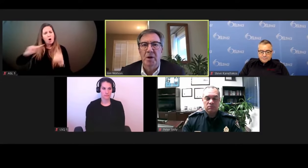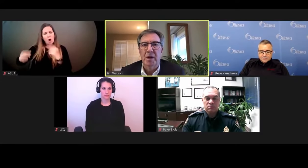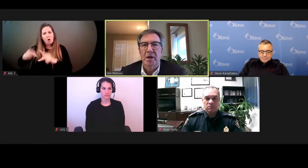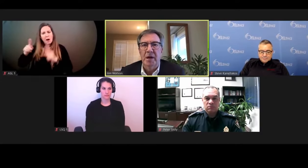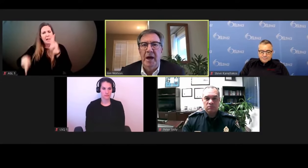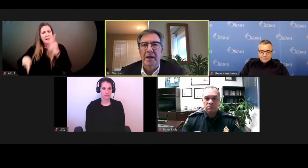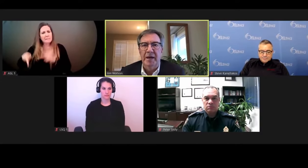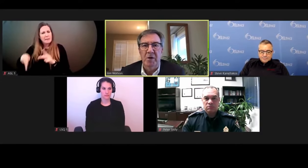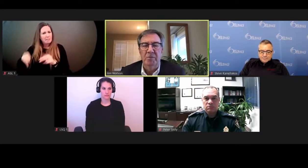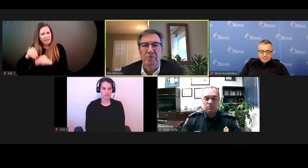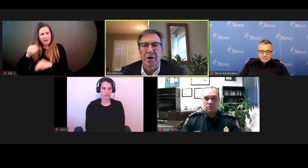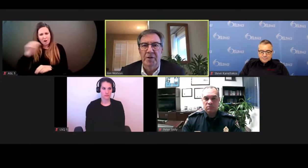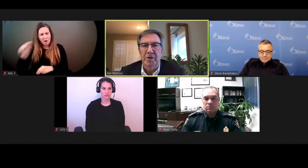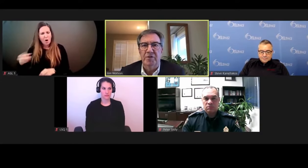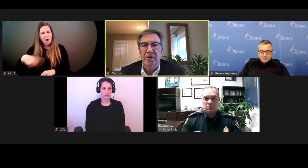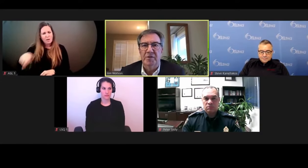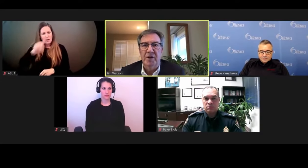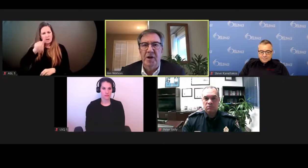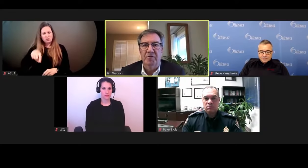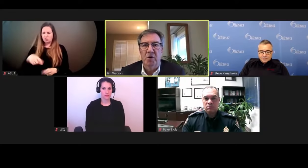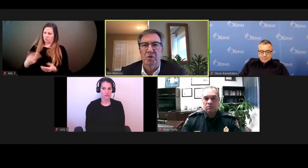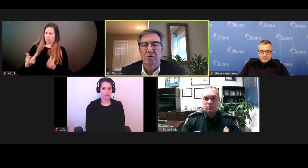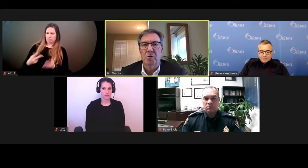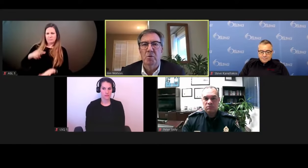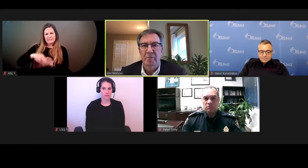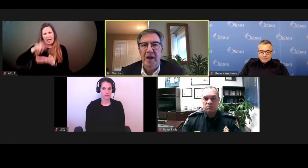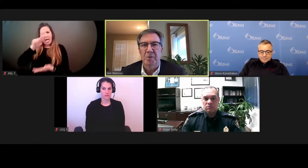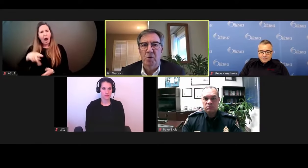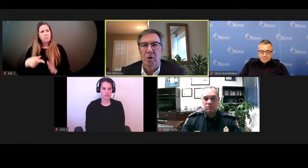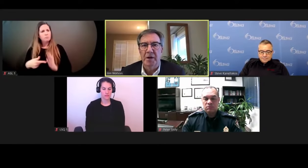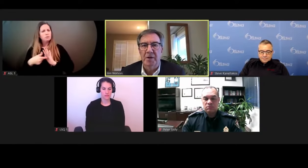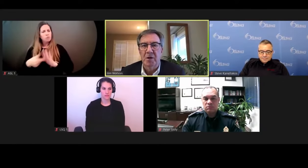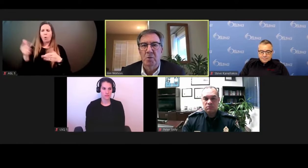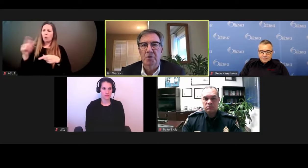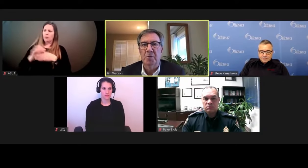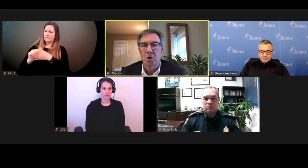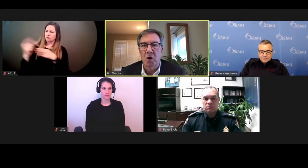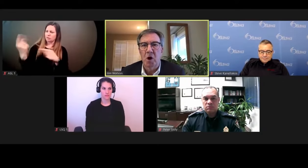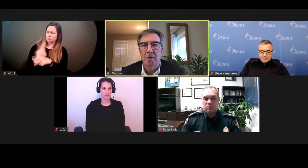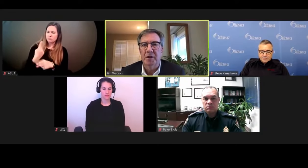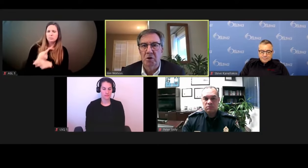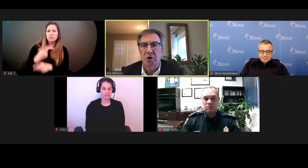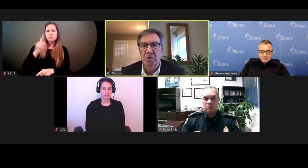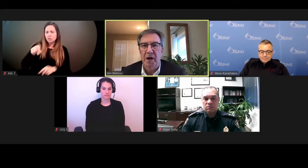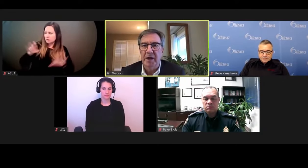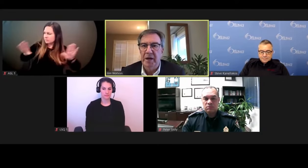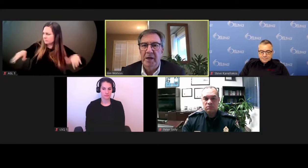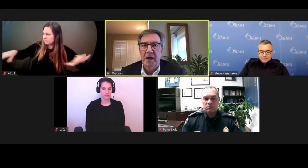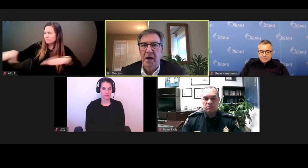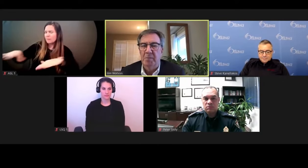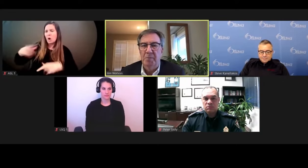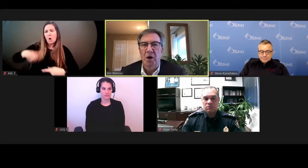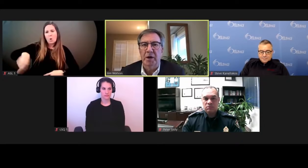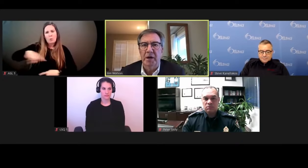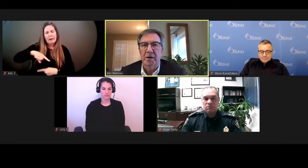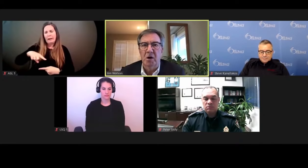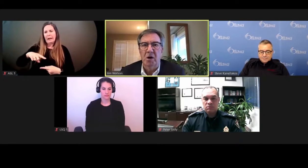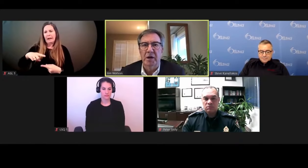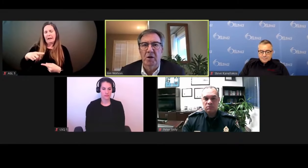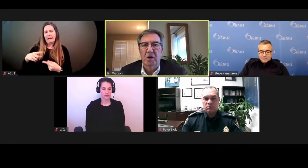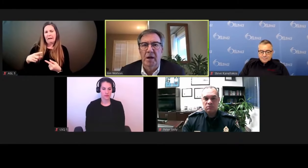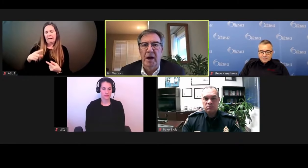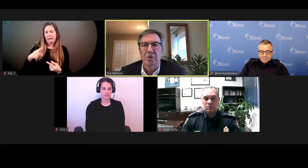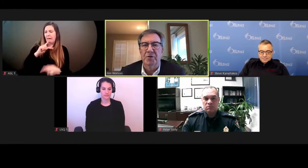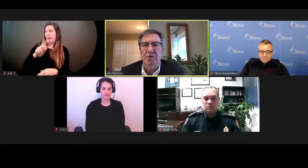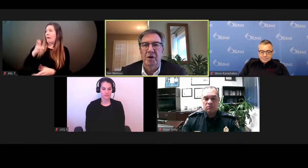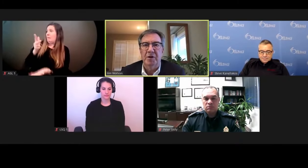backbone, and get out in front of this and say, folks, we've made our point. We're doing more harm than good by parking and honking